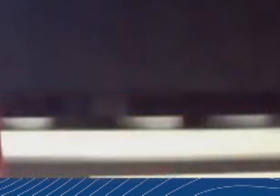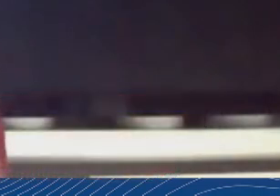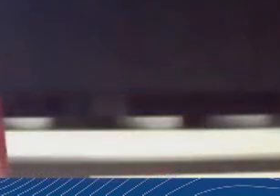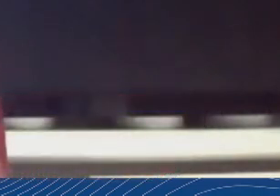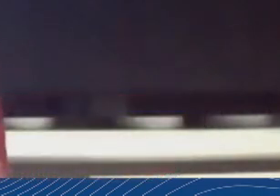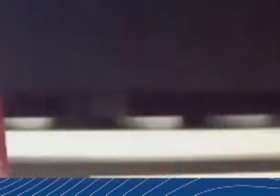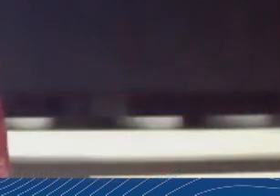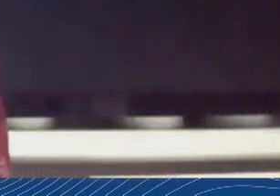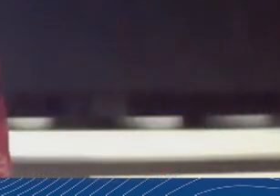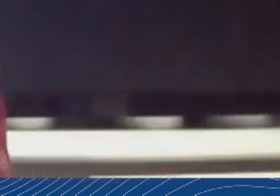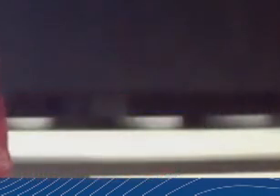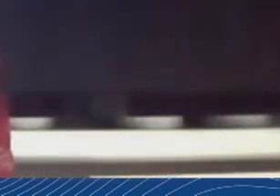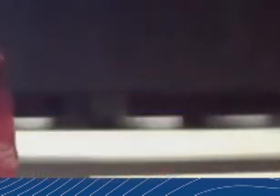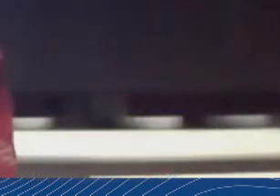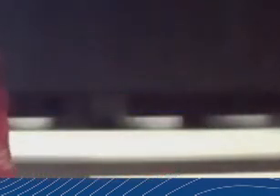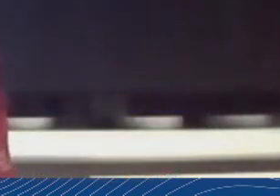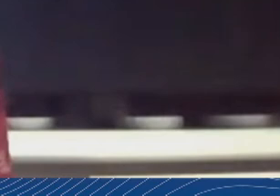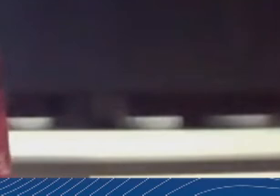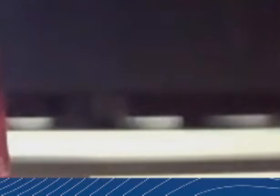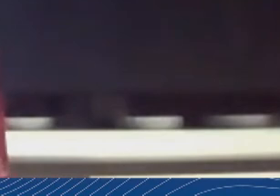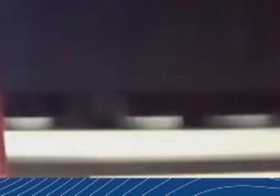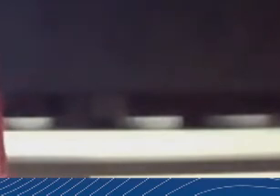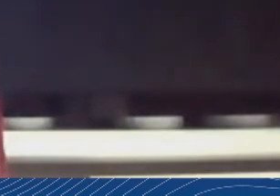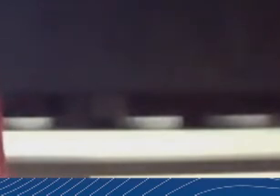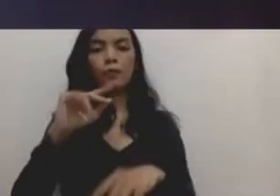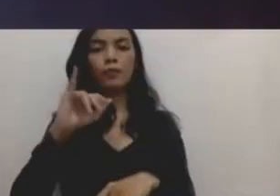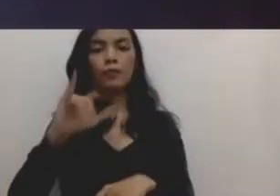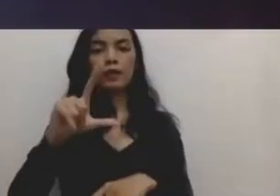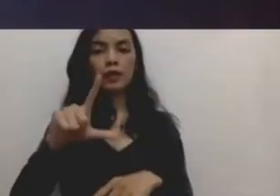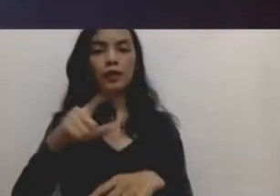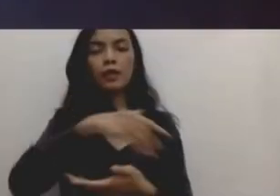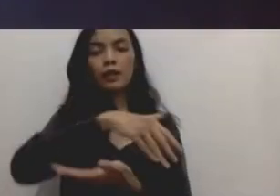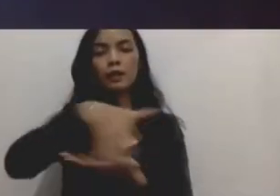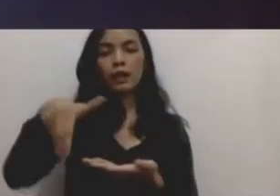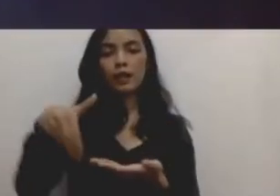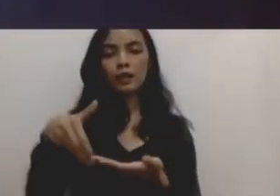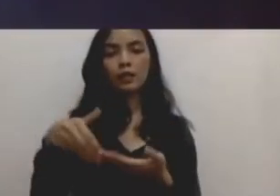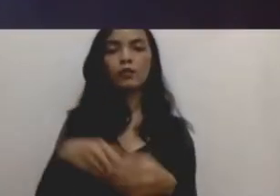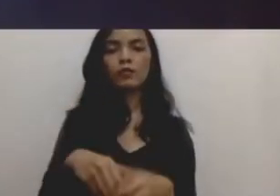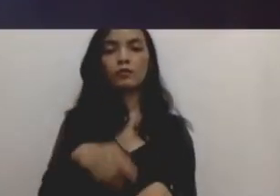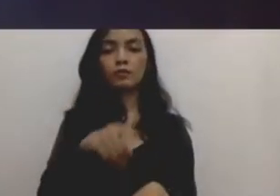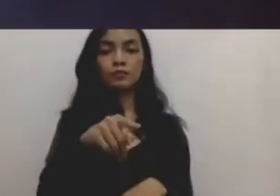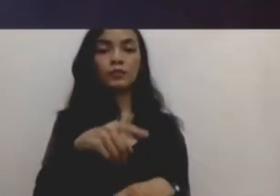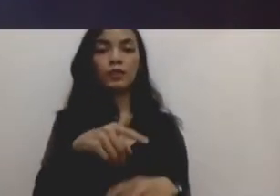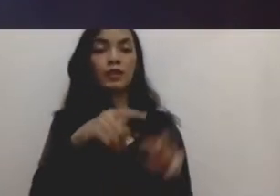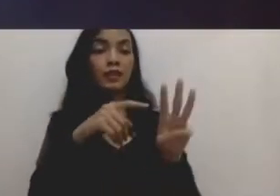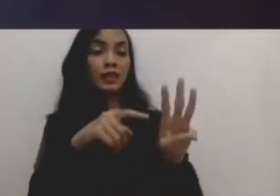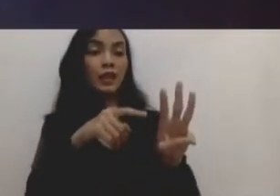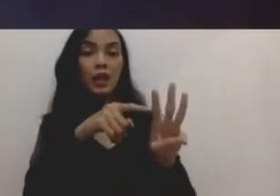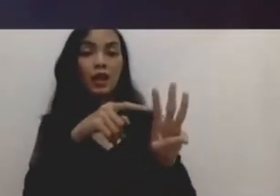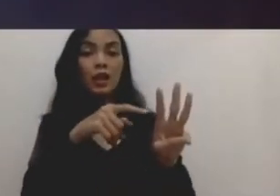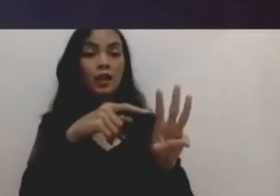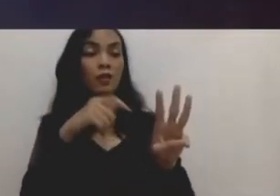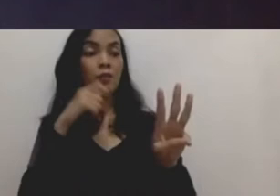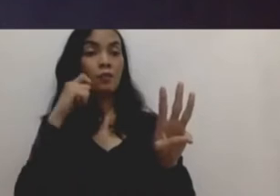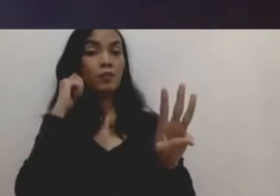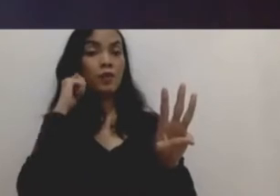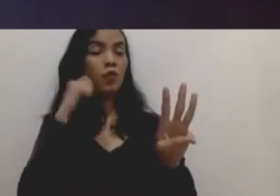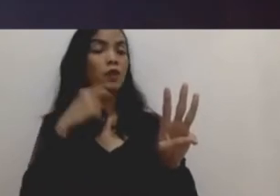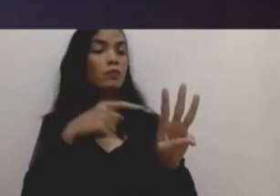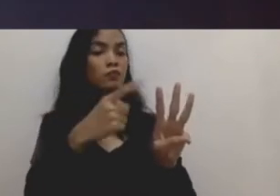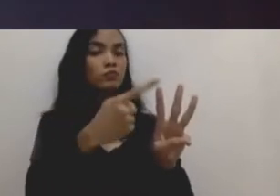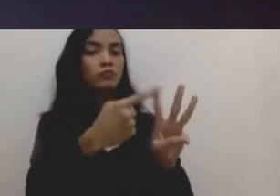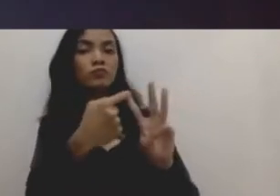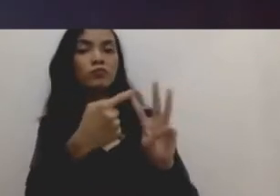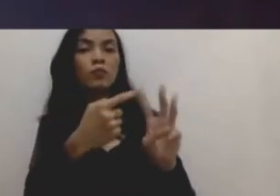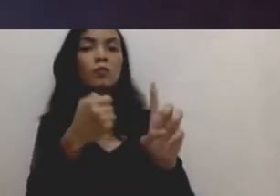tonight's discussion. Data shows nearly one in three women will experience violence in their lifetime, and